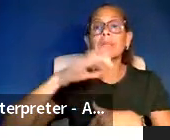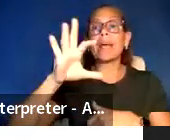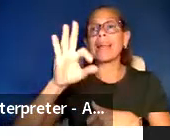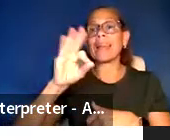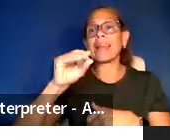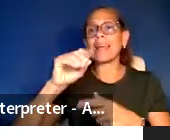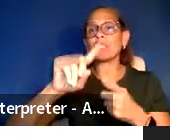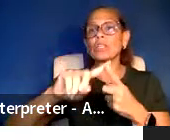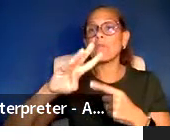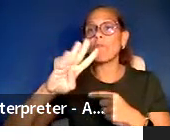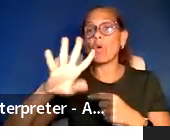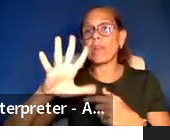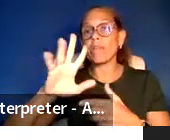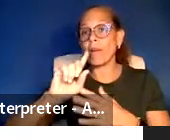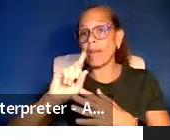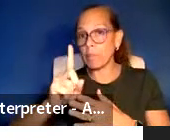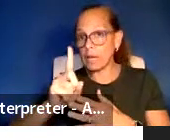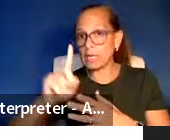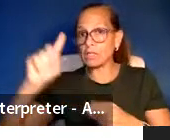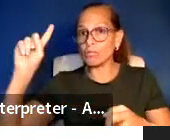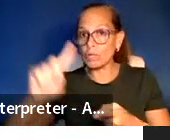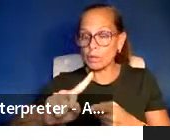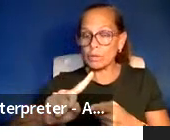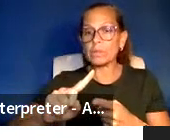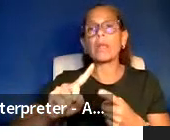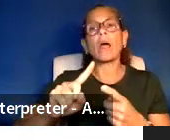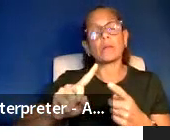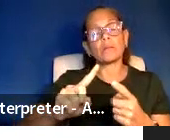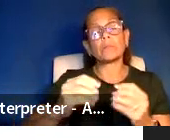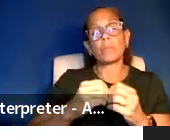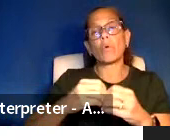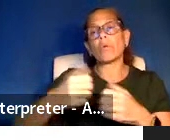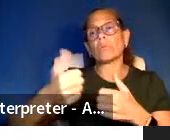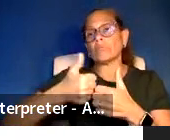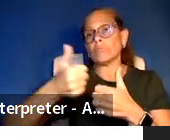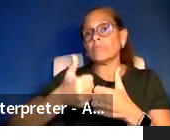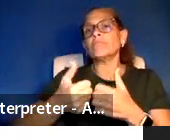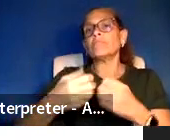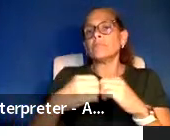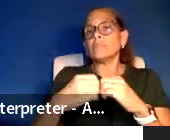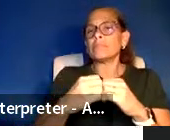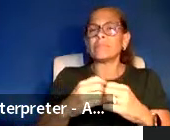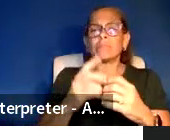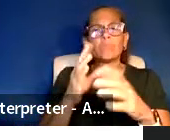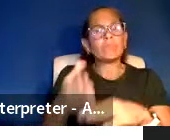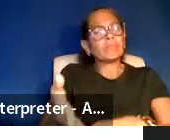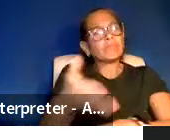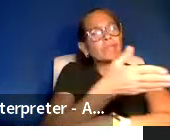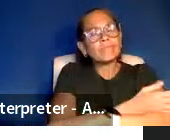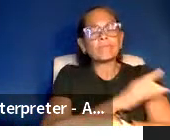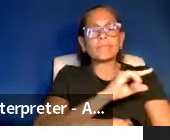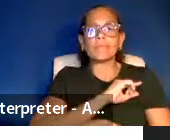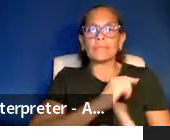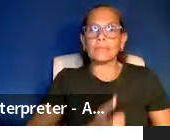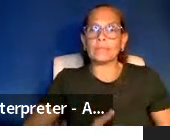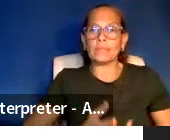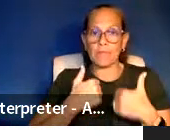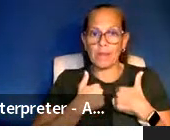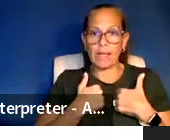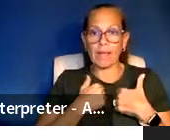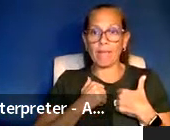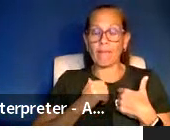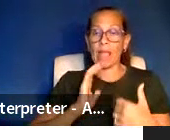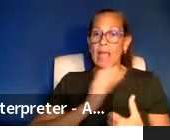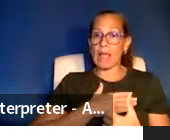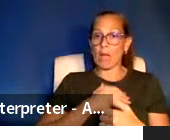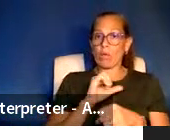to Midtown and reduce travel times throughout the region. And this is a significant quality of life improvement. And our job is to make sure